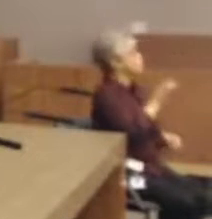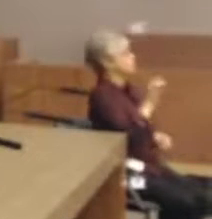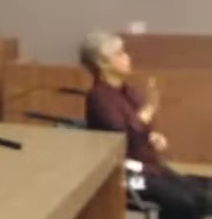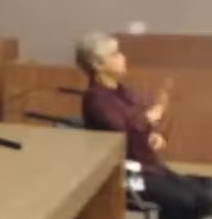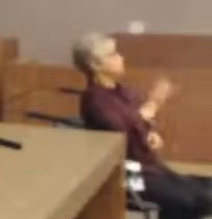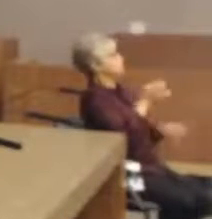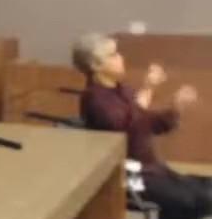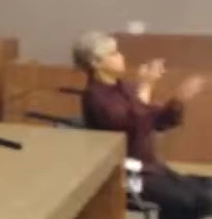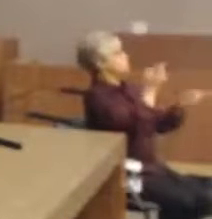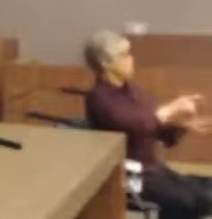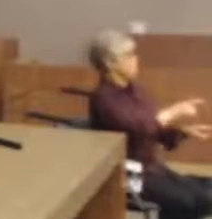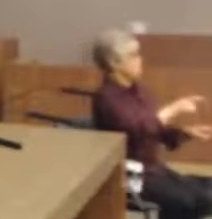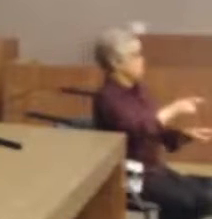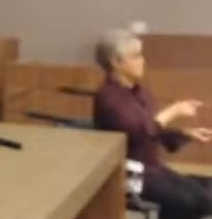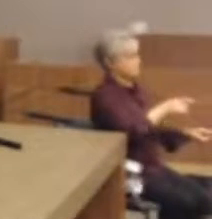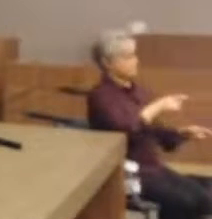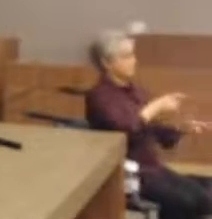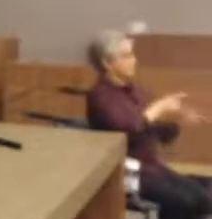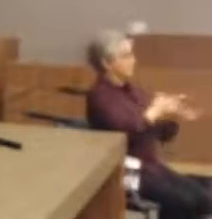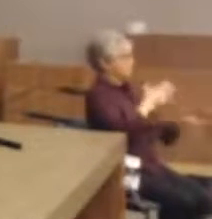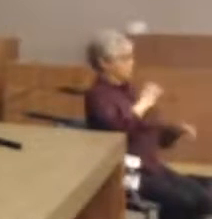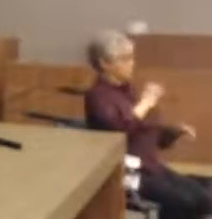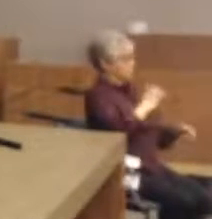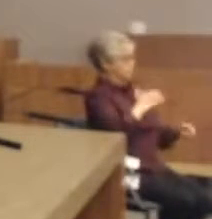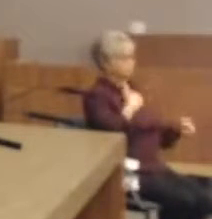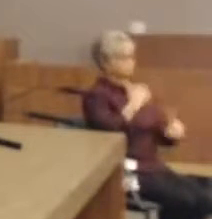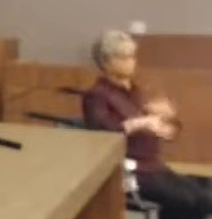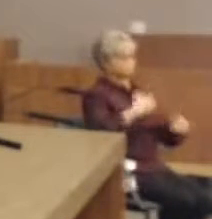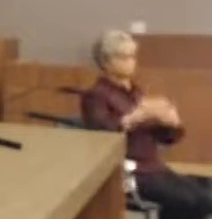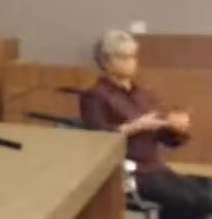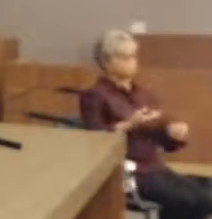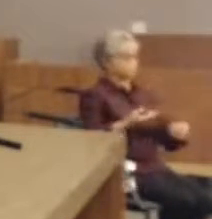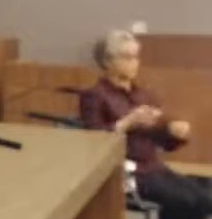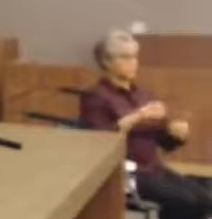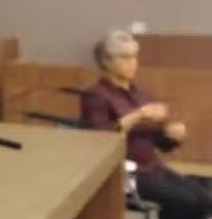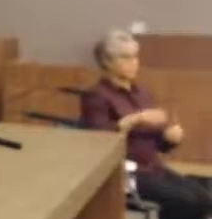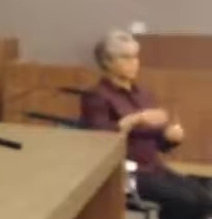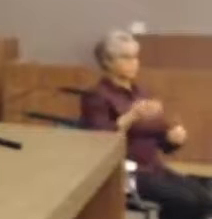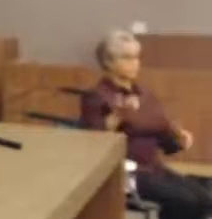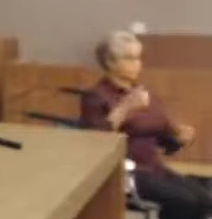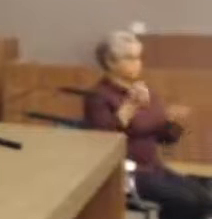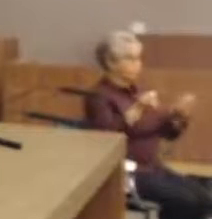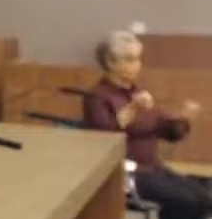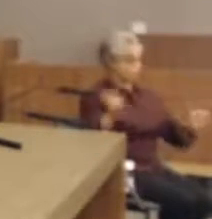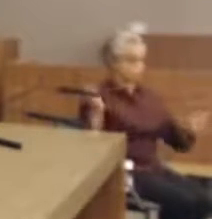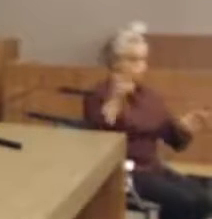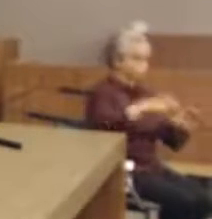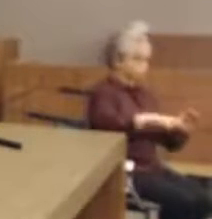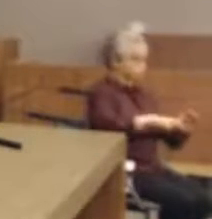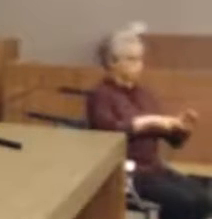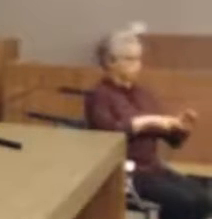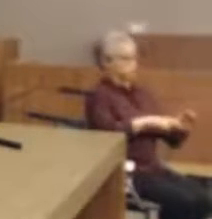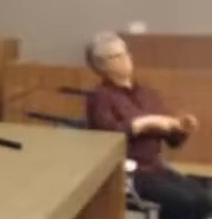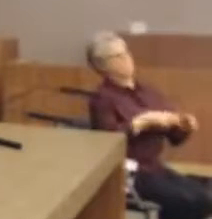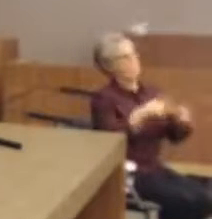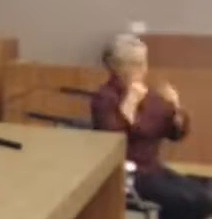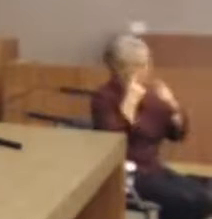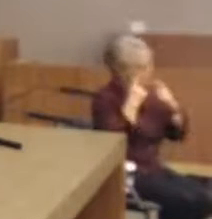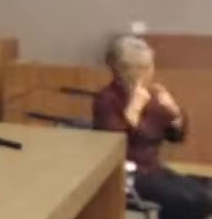So it just because someone is not reacting the way that we think they're supposed to react doesn't mean that it didn't happen or that they're not going to have that reaction